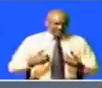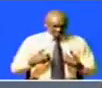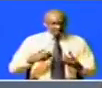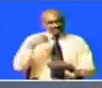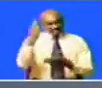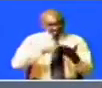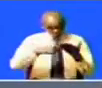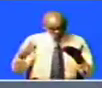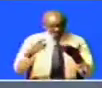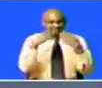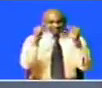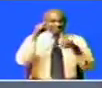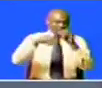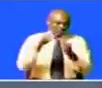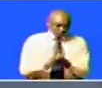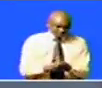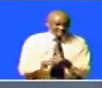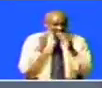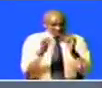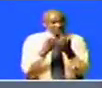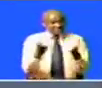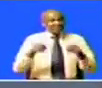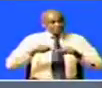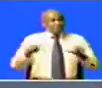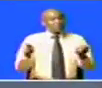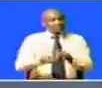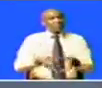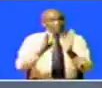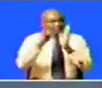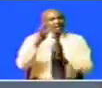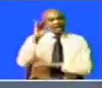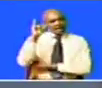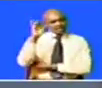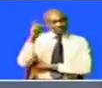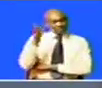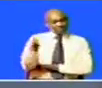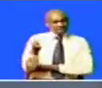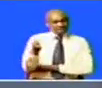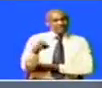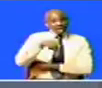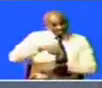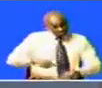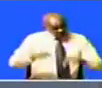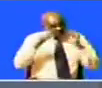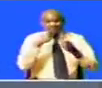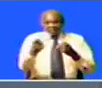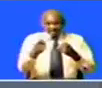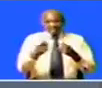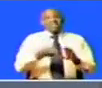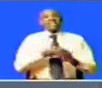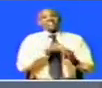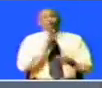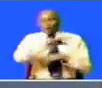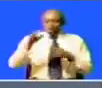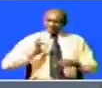next week's fresh presidential poll if things remain as they are at the Electoral Commission. Chebukati is also calling for immediate resignation of